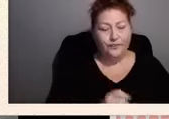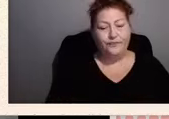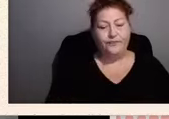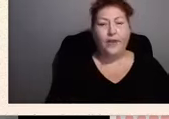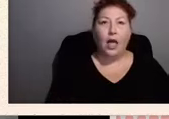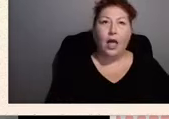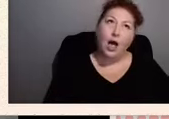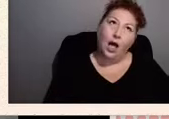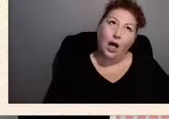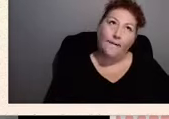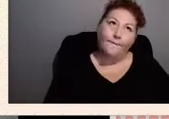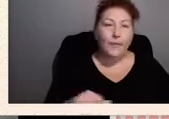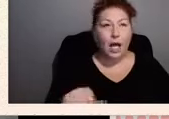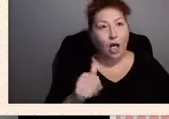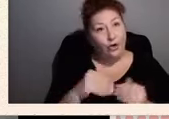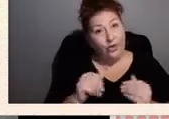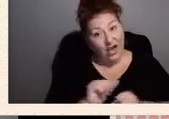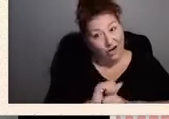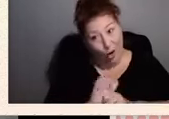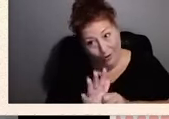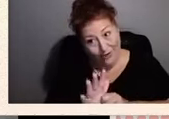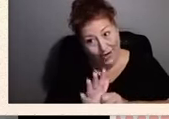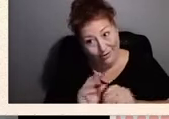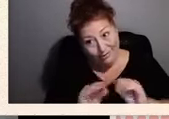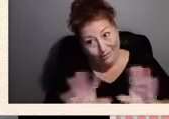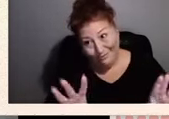Other than COVID-19,